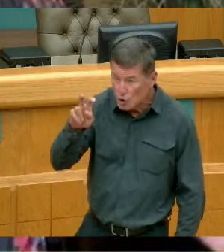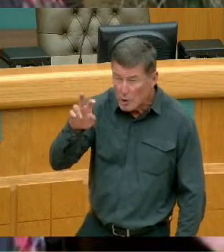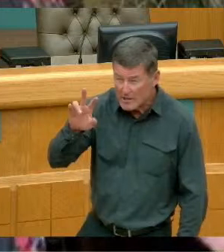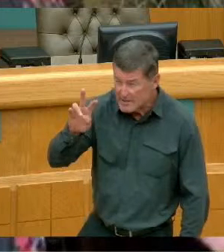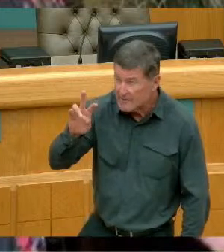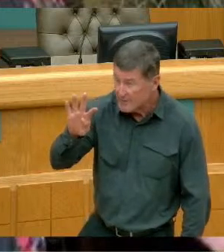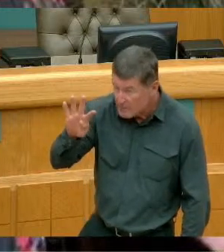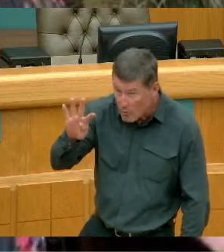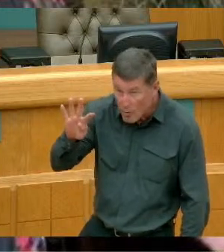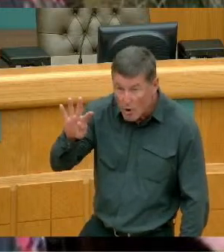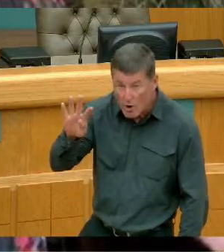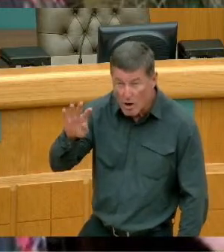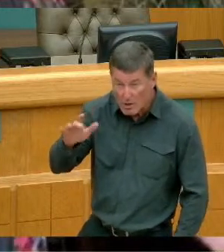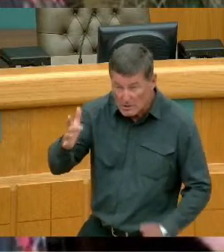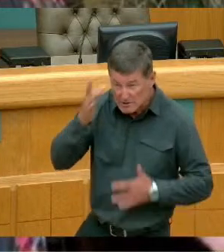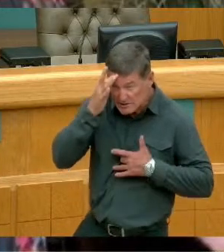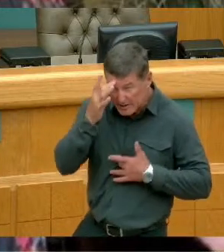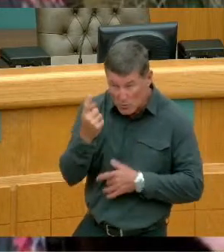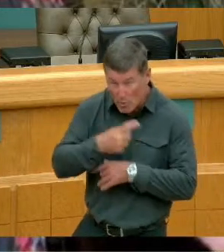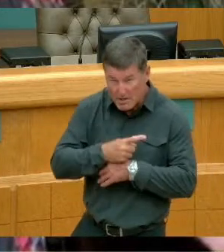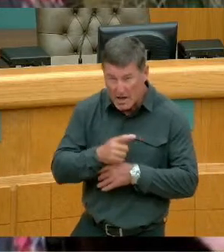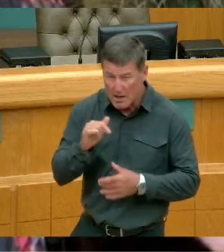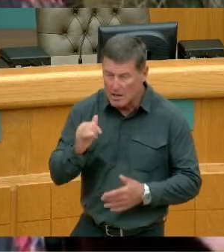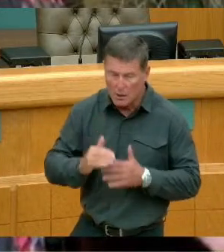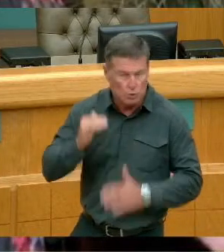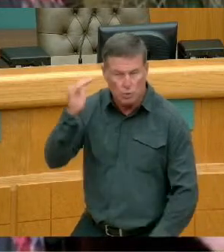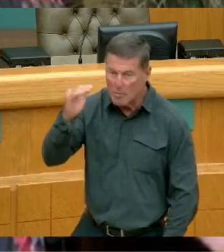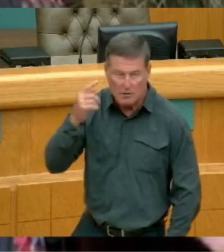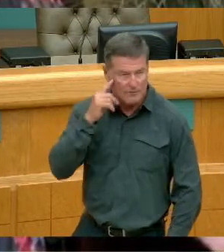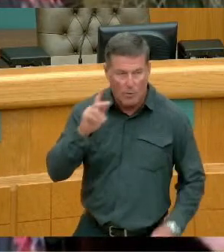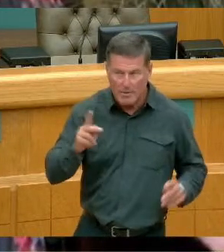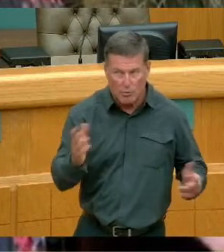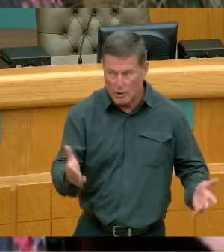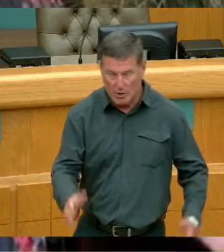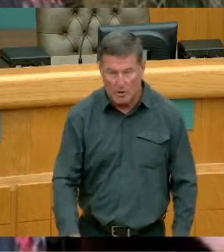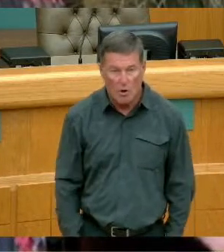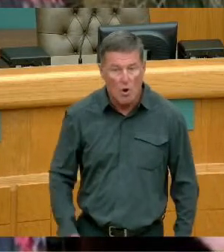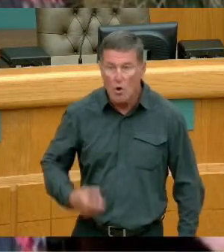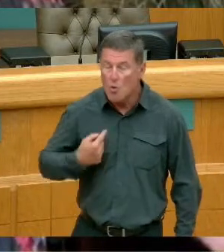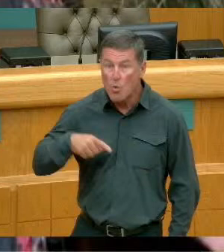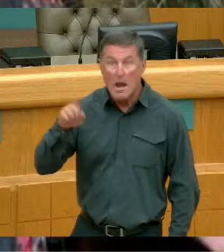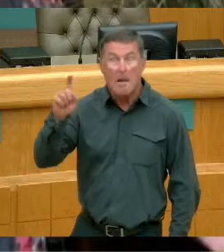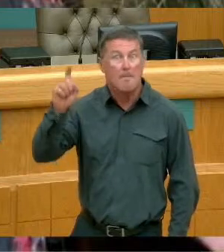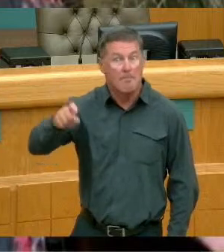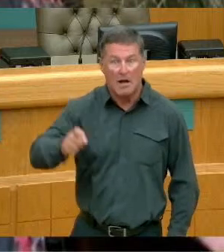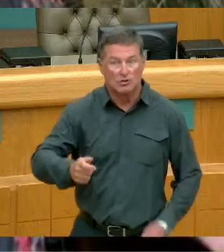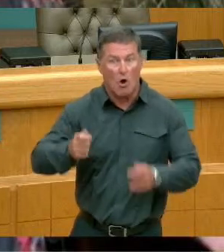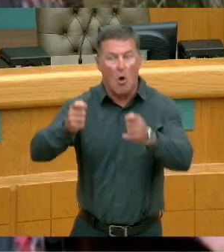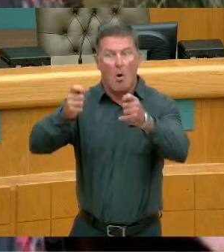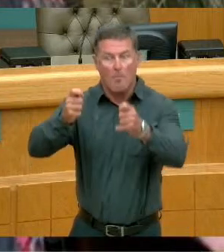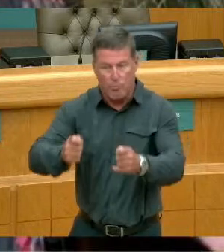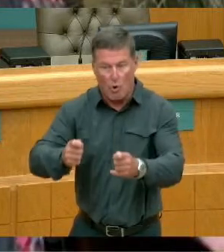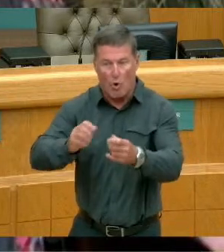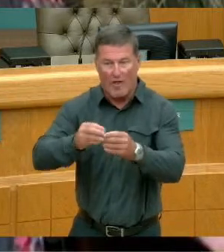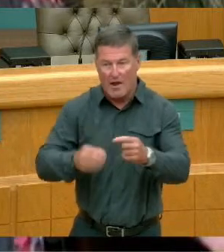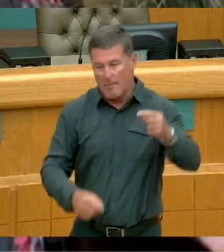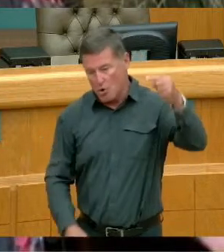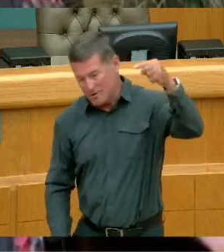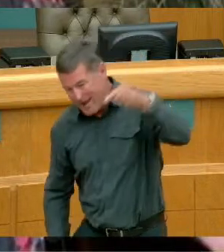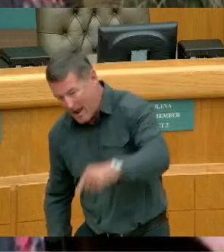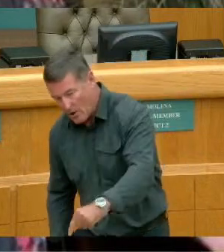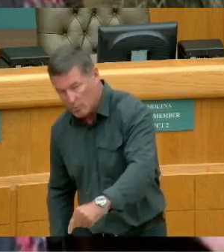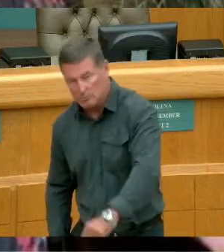cases in one day for our small community in Nueces County. We have got to decrease this number. I would like to share with